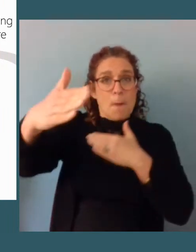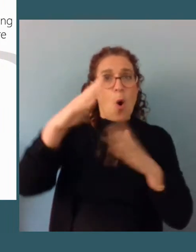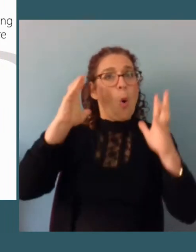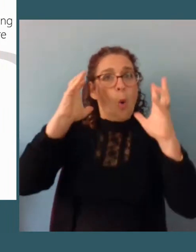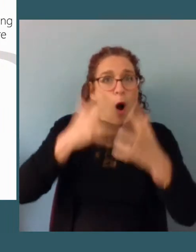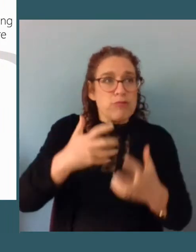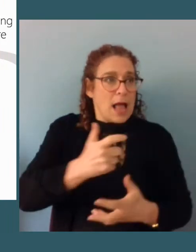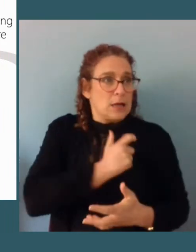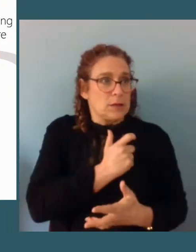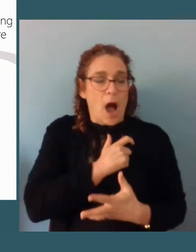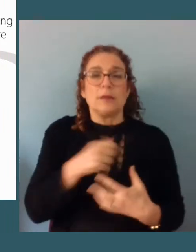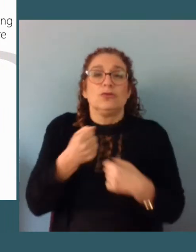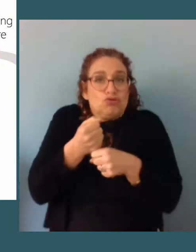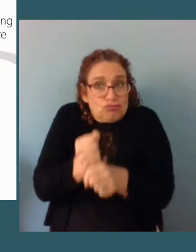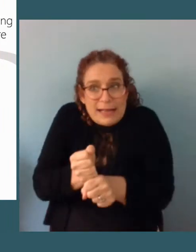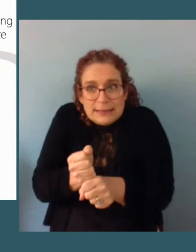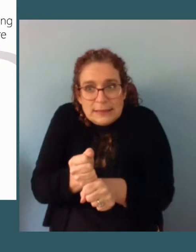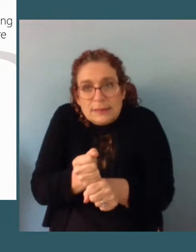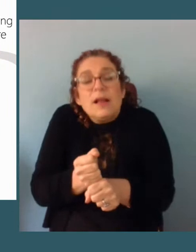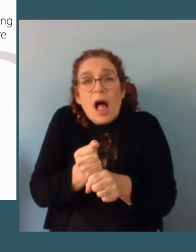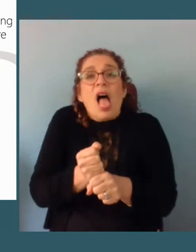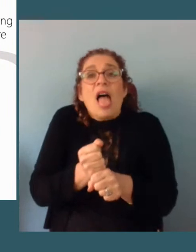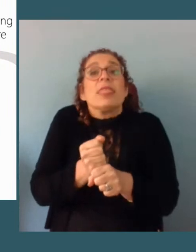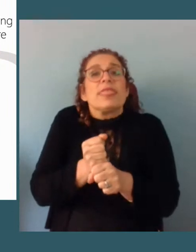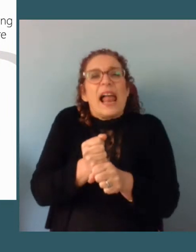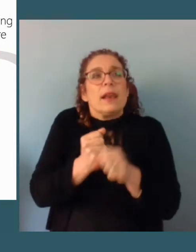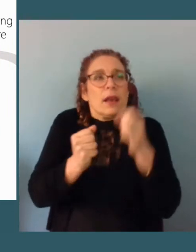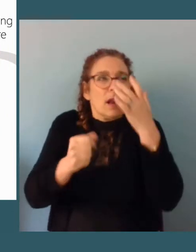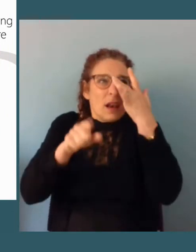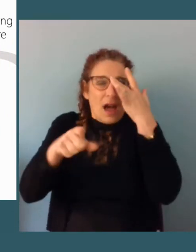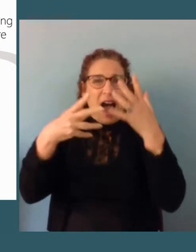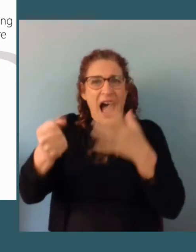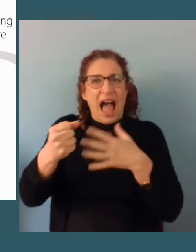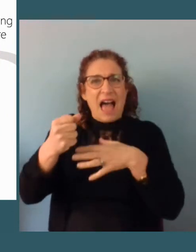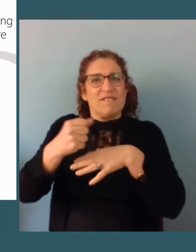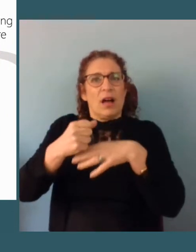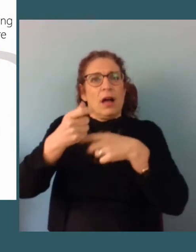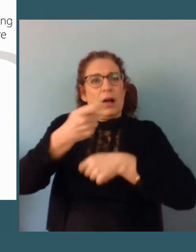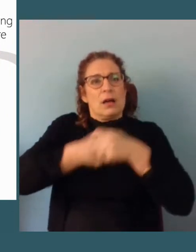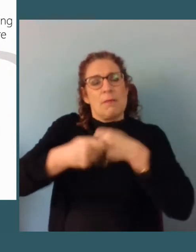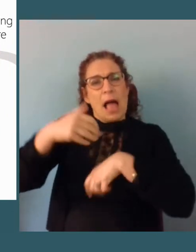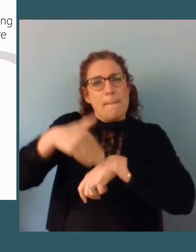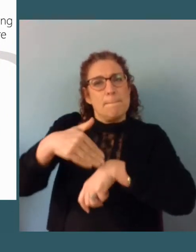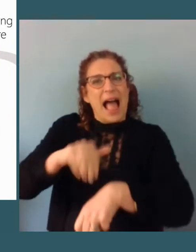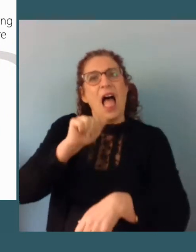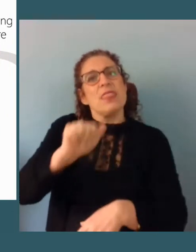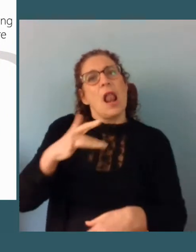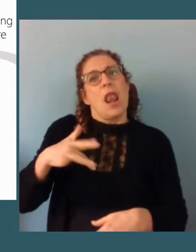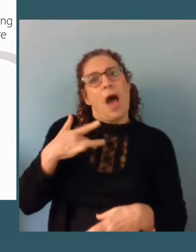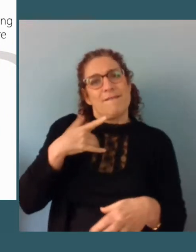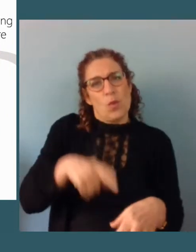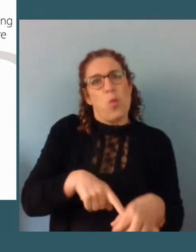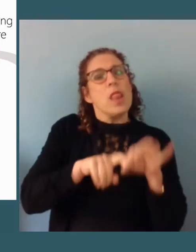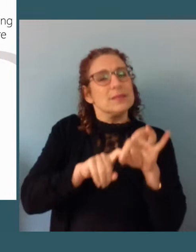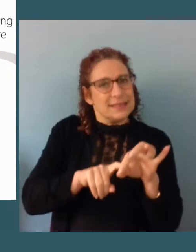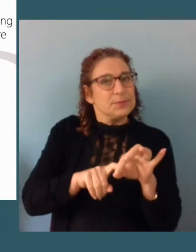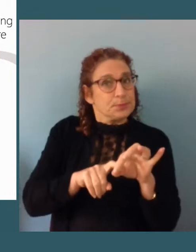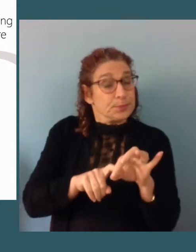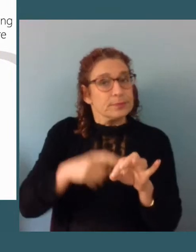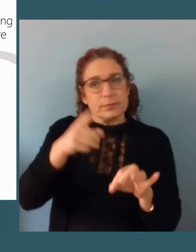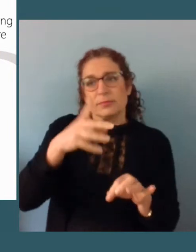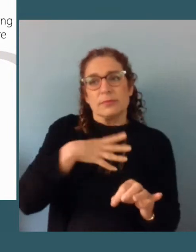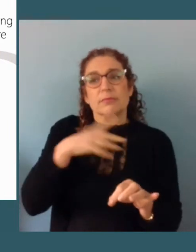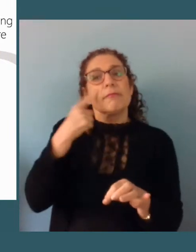stress, and lead to kind of an impairment in quality of life. And we'll just look at some of the